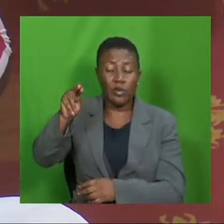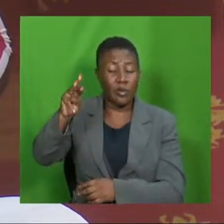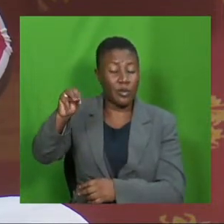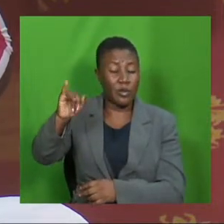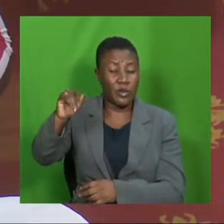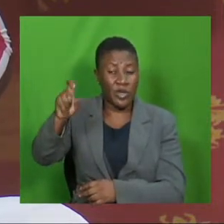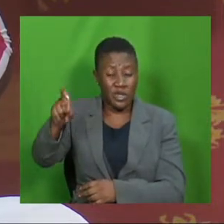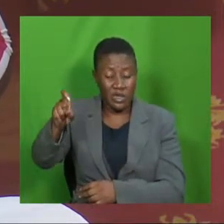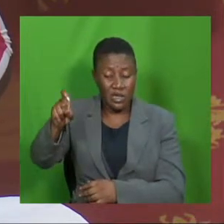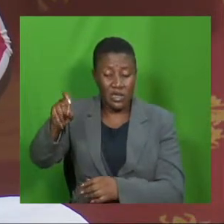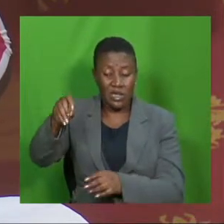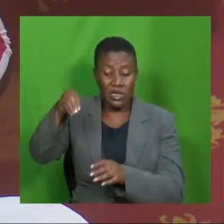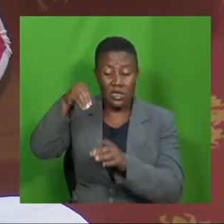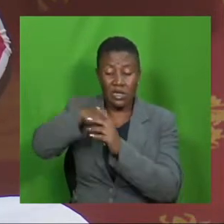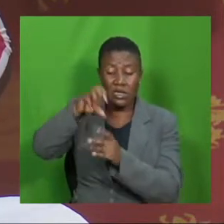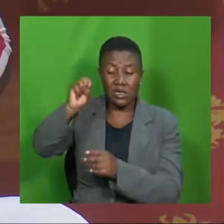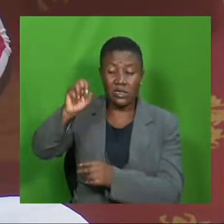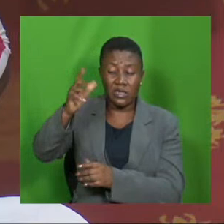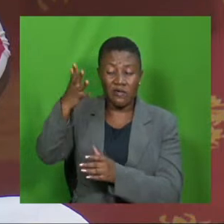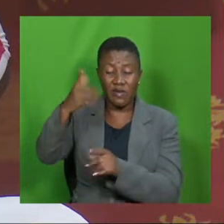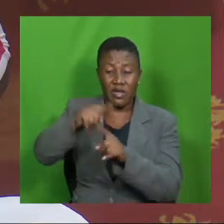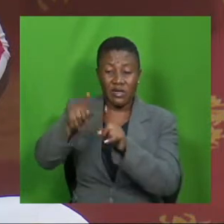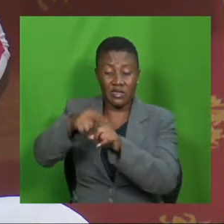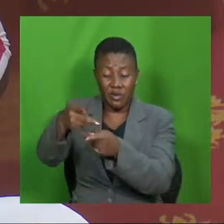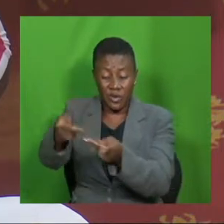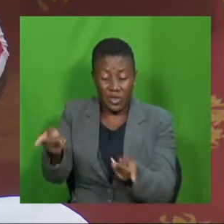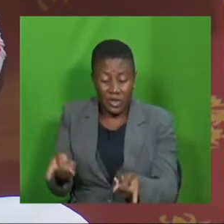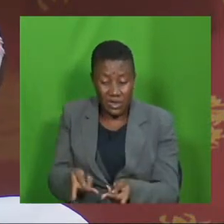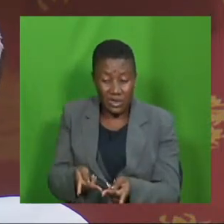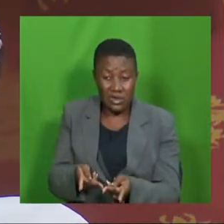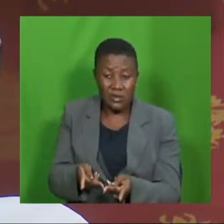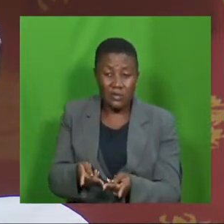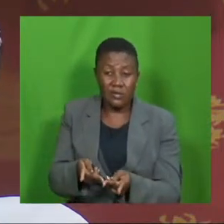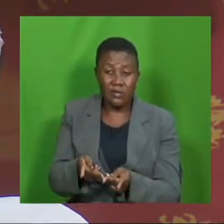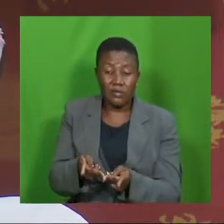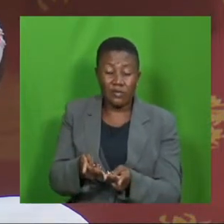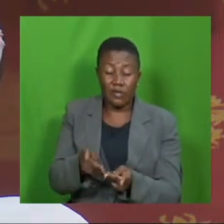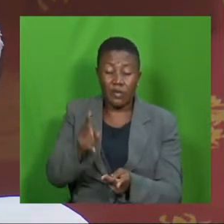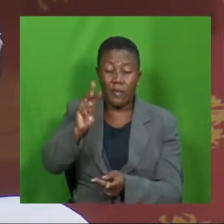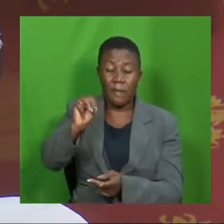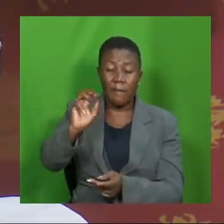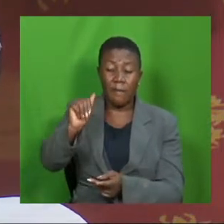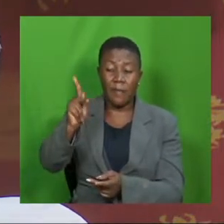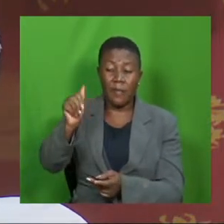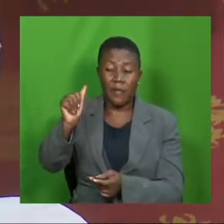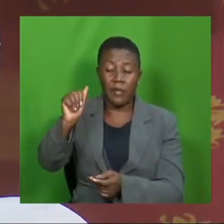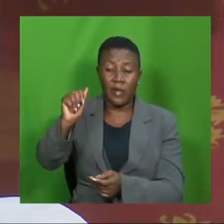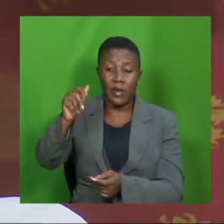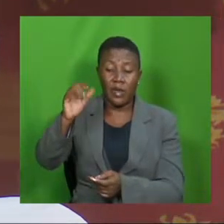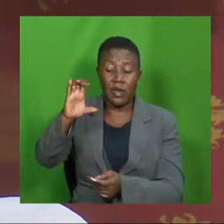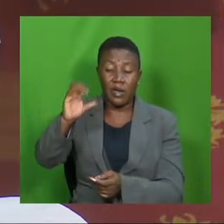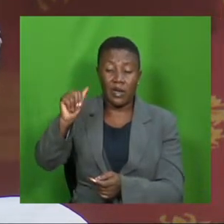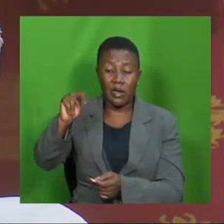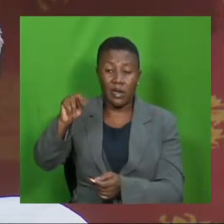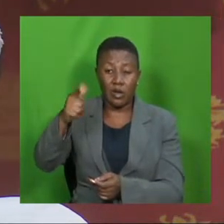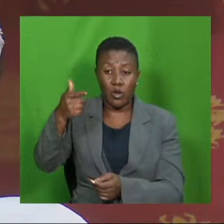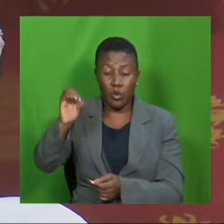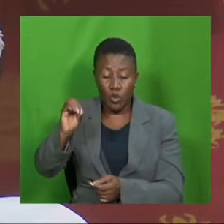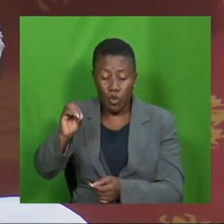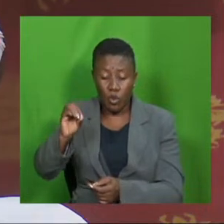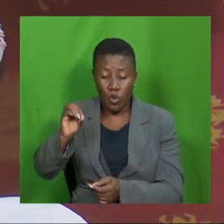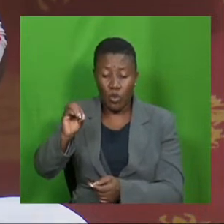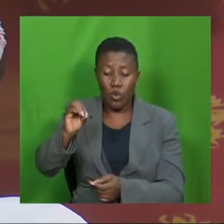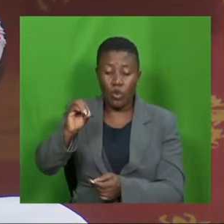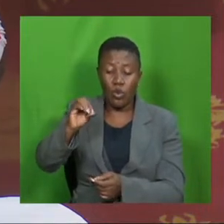communities at Salaga South, namely Makango Main, Makango Lower,